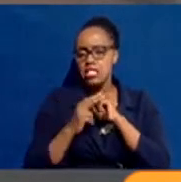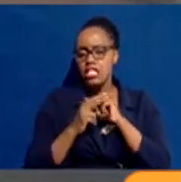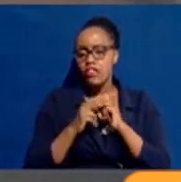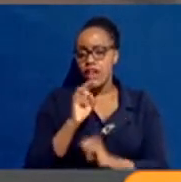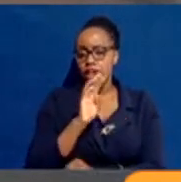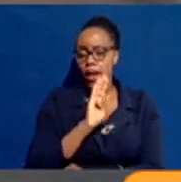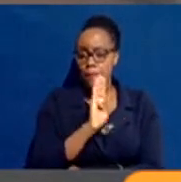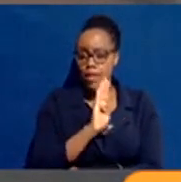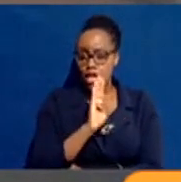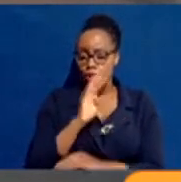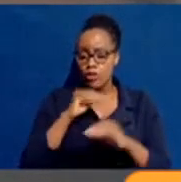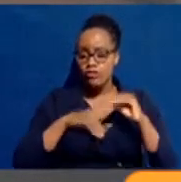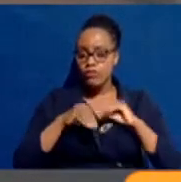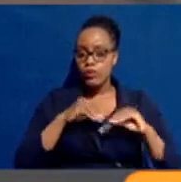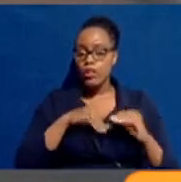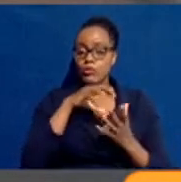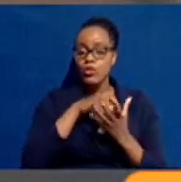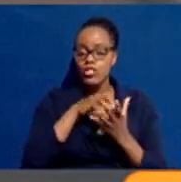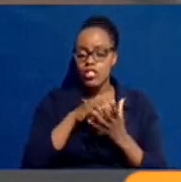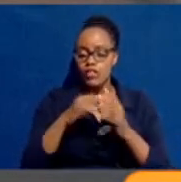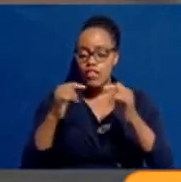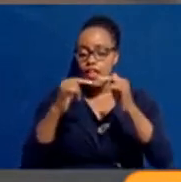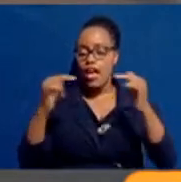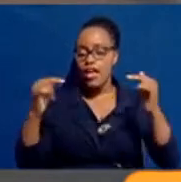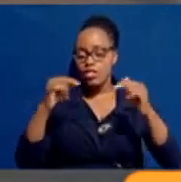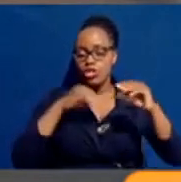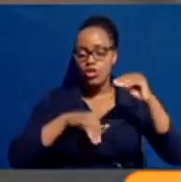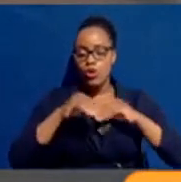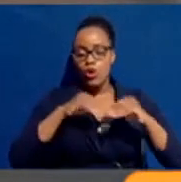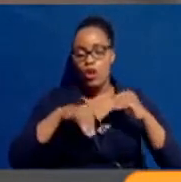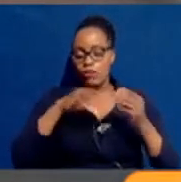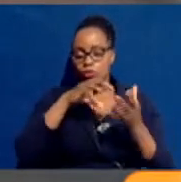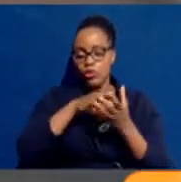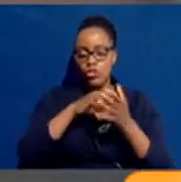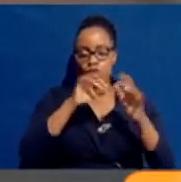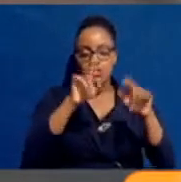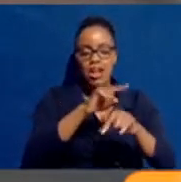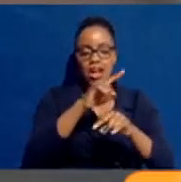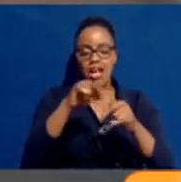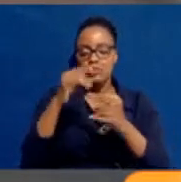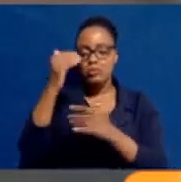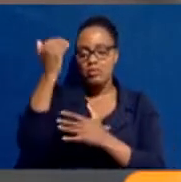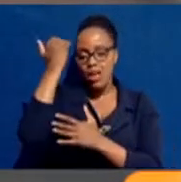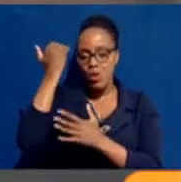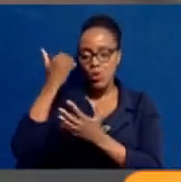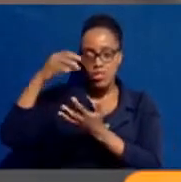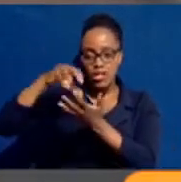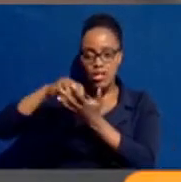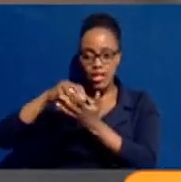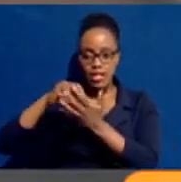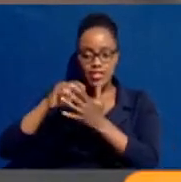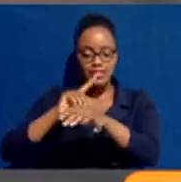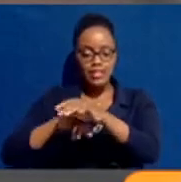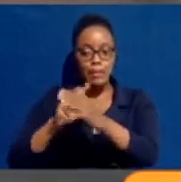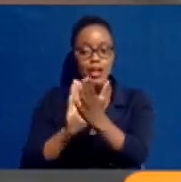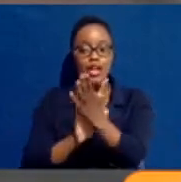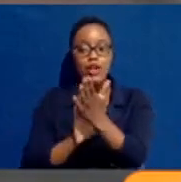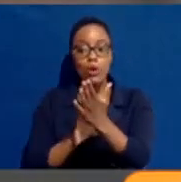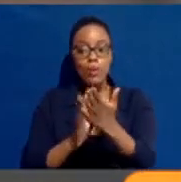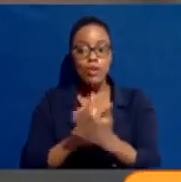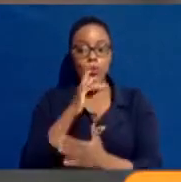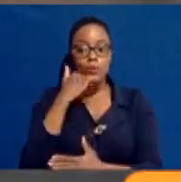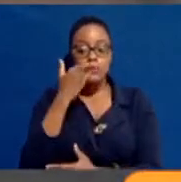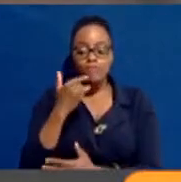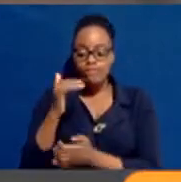billion shillings graft case. The Anti-Corruption Court dropped charges against the Deputy President upon recommendation made by